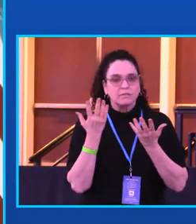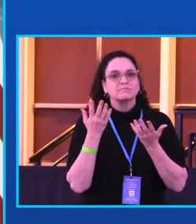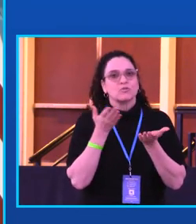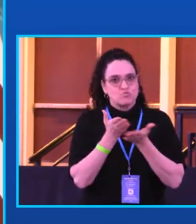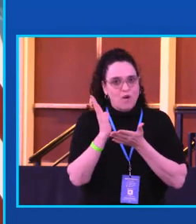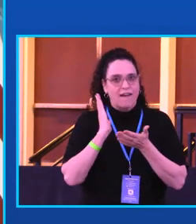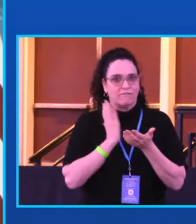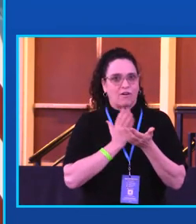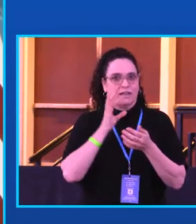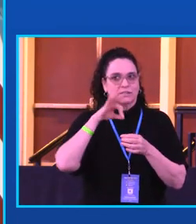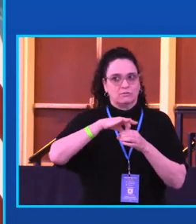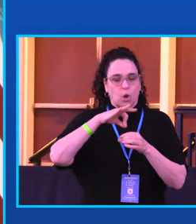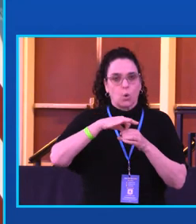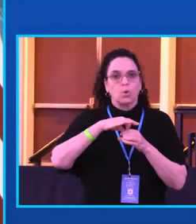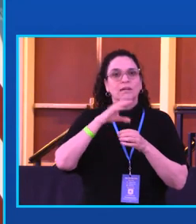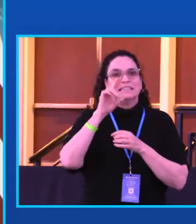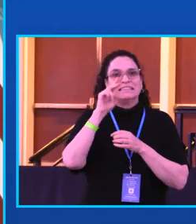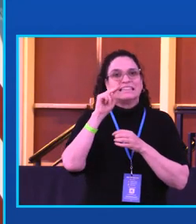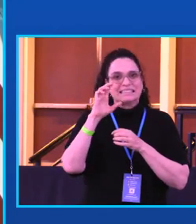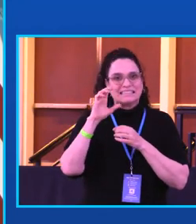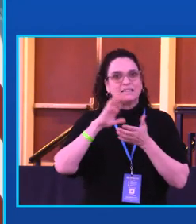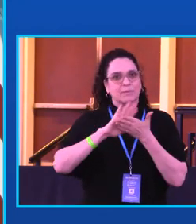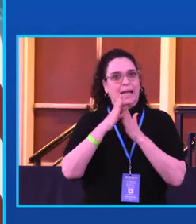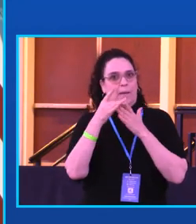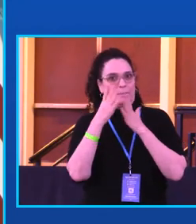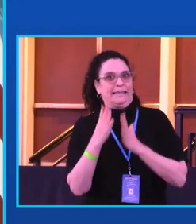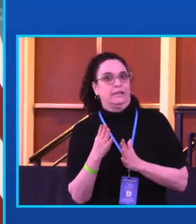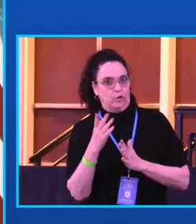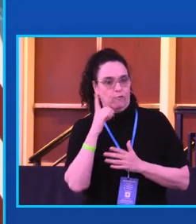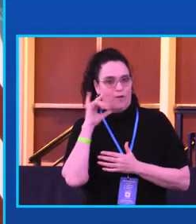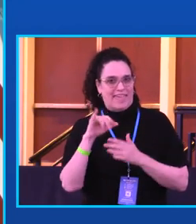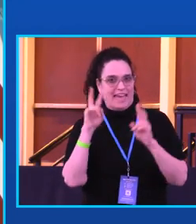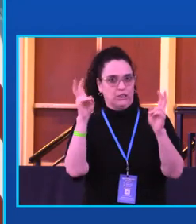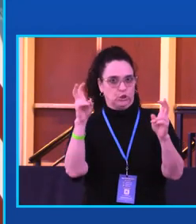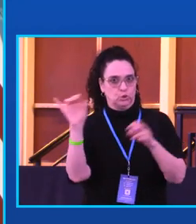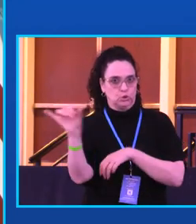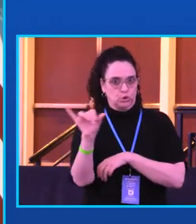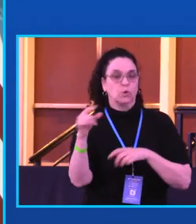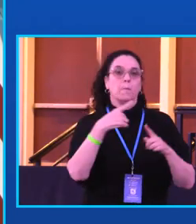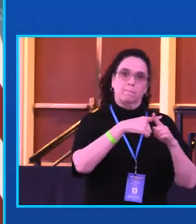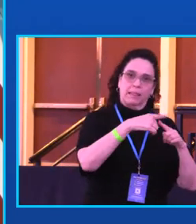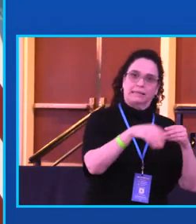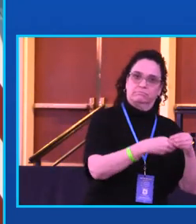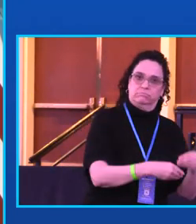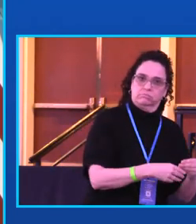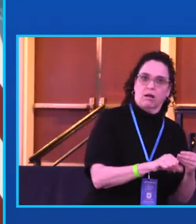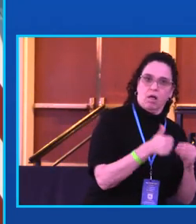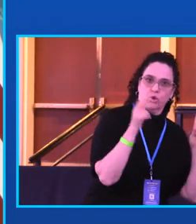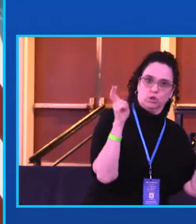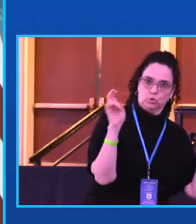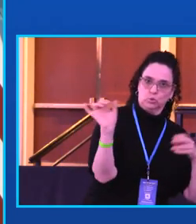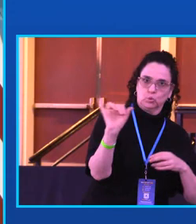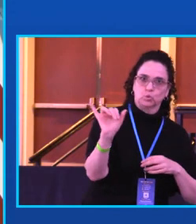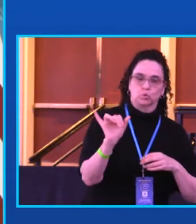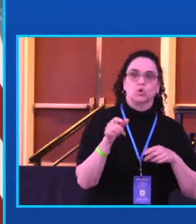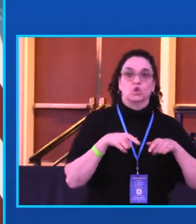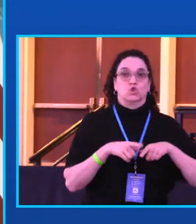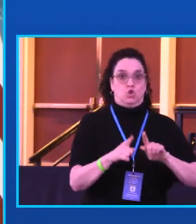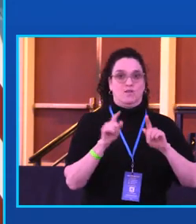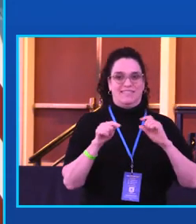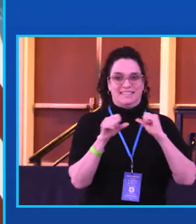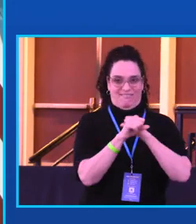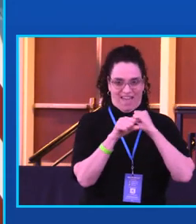has taken on a role of leadership on this issue, as well as all the others. And in this fight,